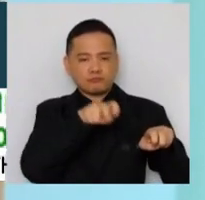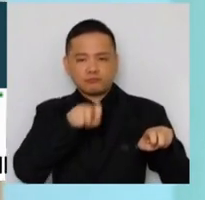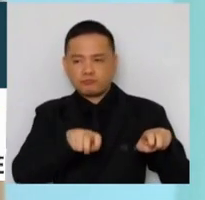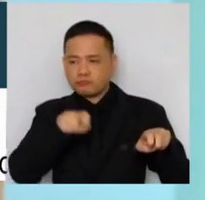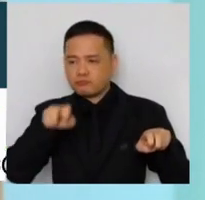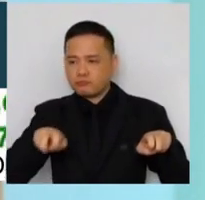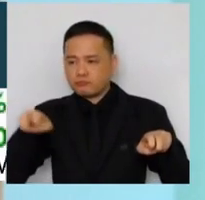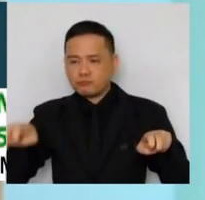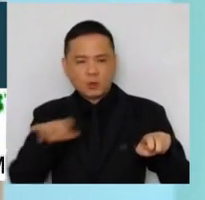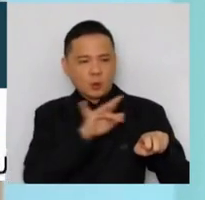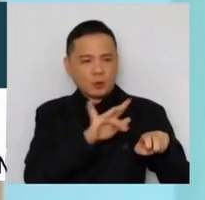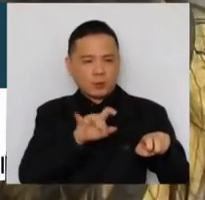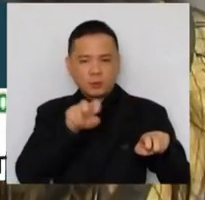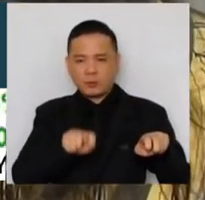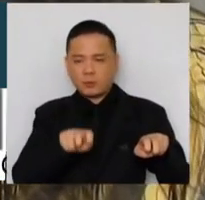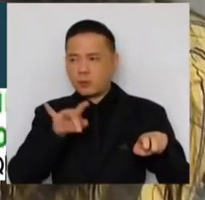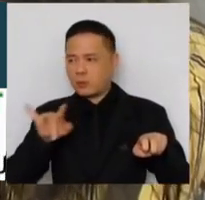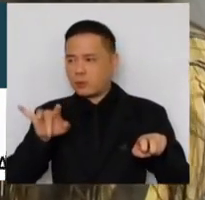vacant.